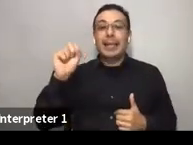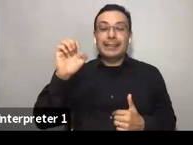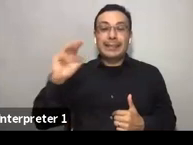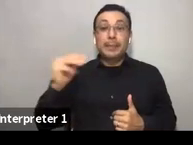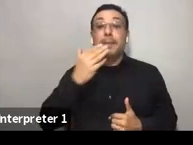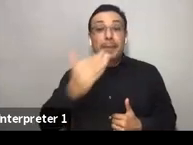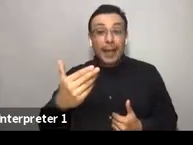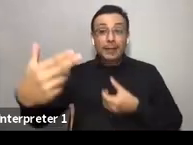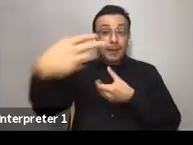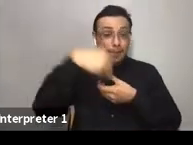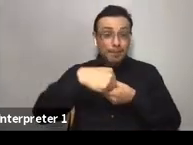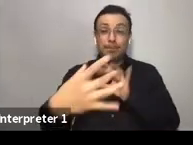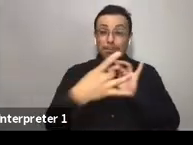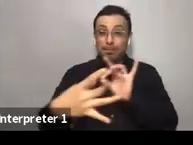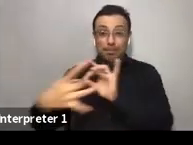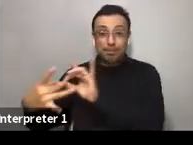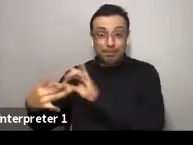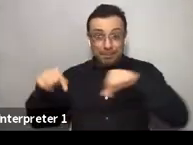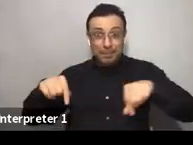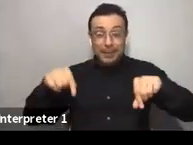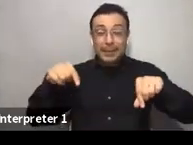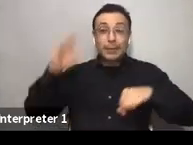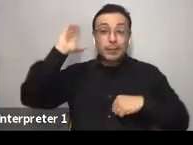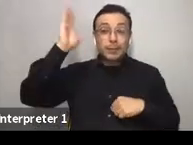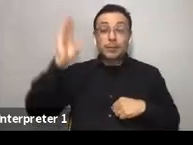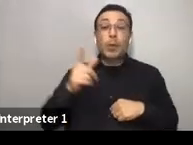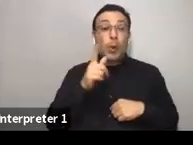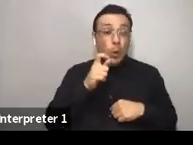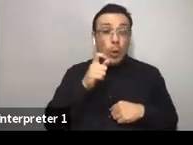main presenter today is Corbin Street,